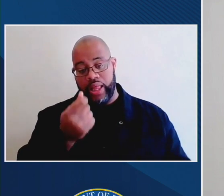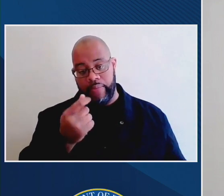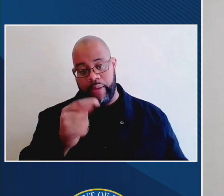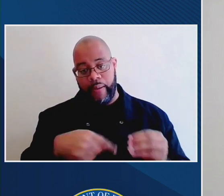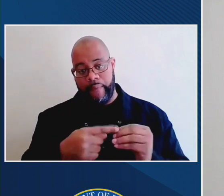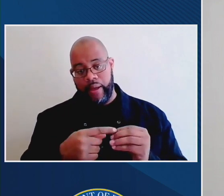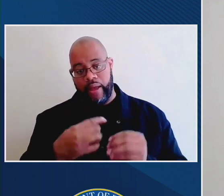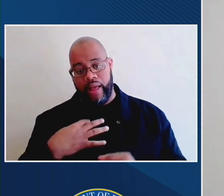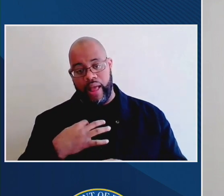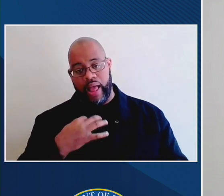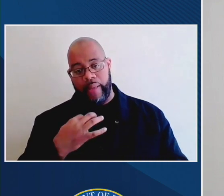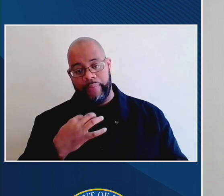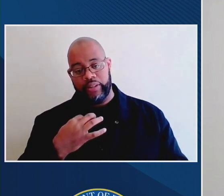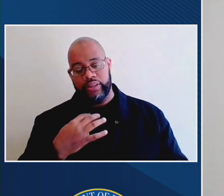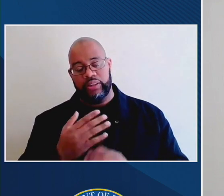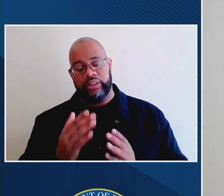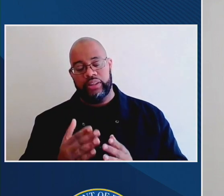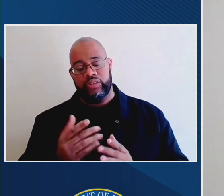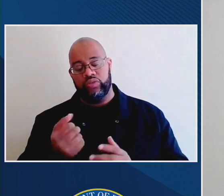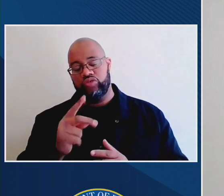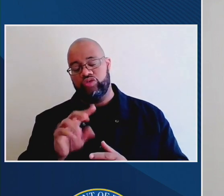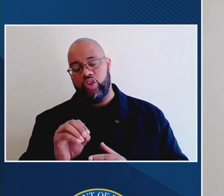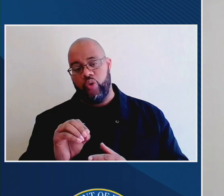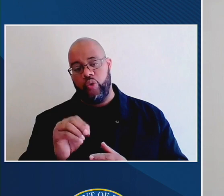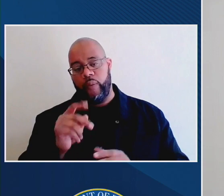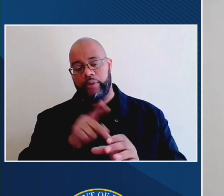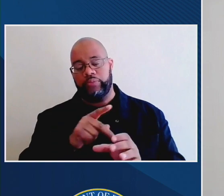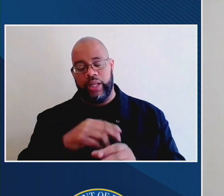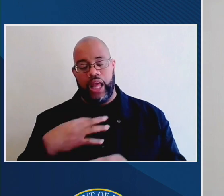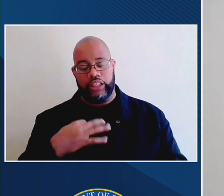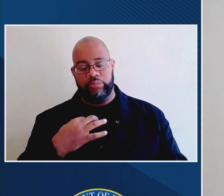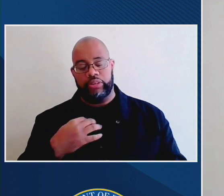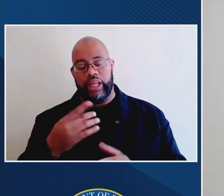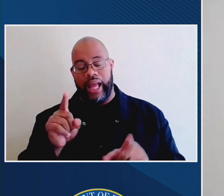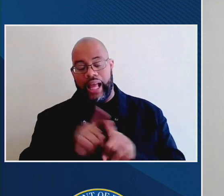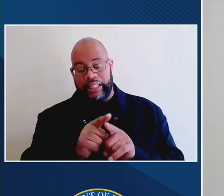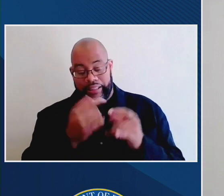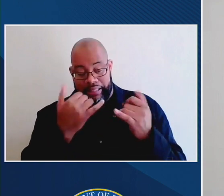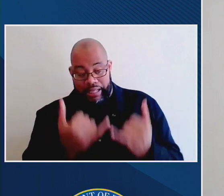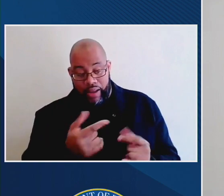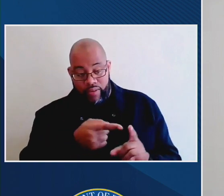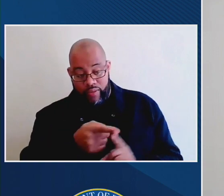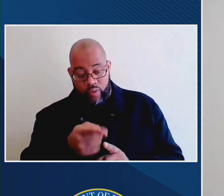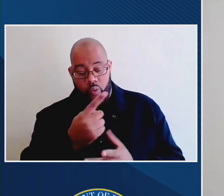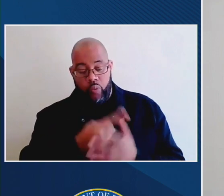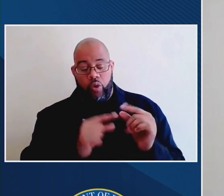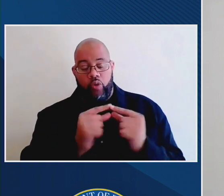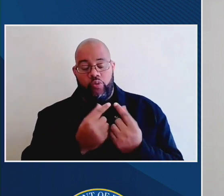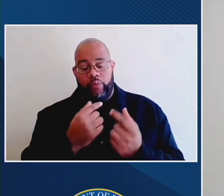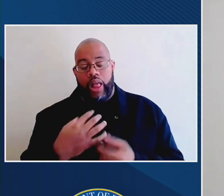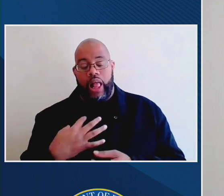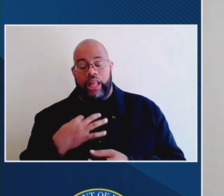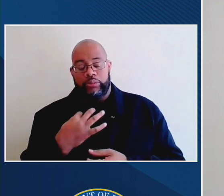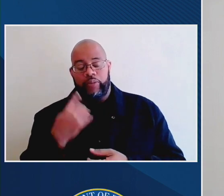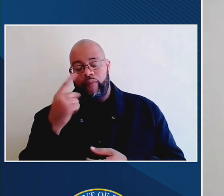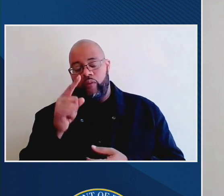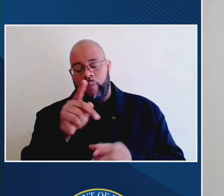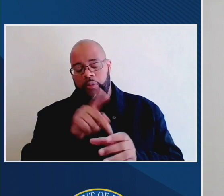applicant or TRIO participant eligibility as it currently stands, and like what groups are eligible for